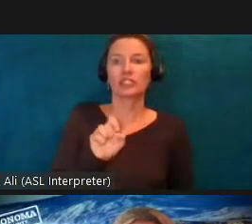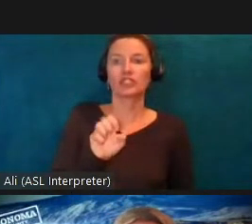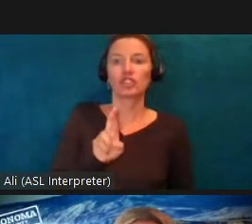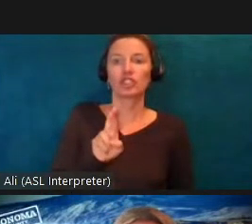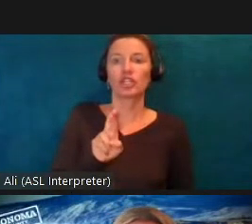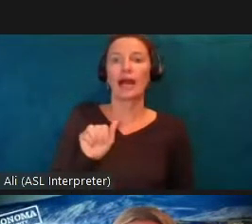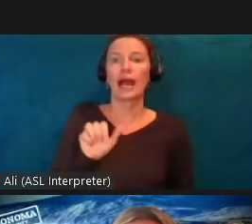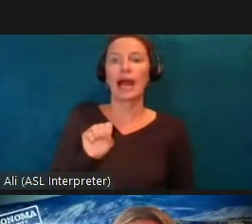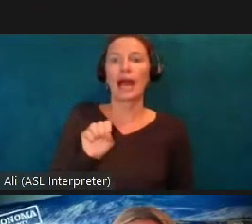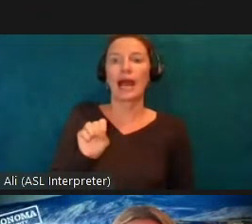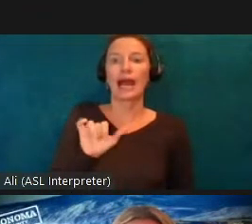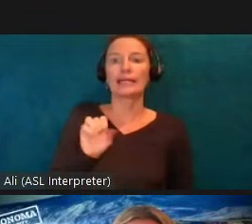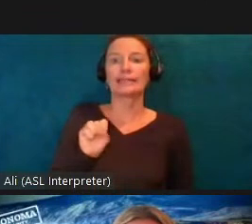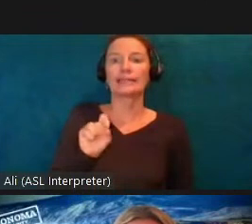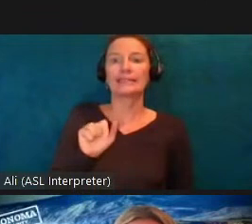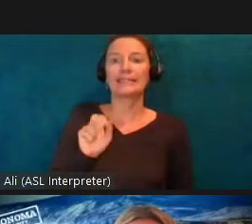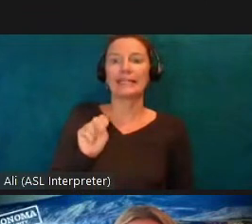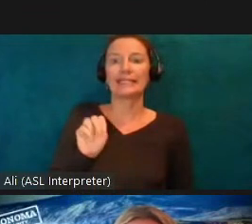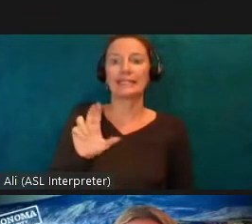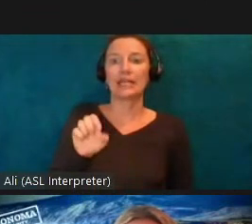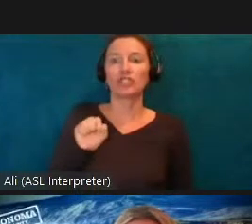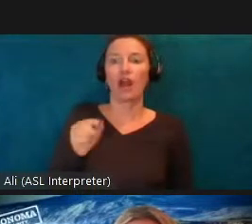www.disasterassistance.gov, or they can call